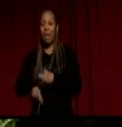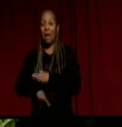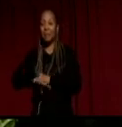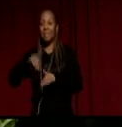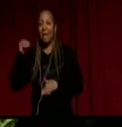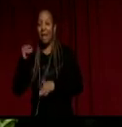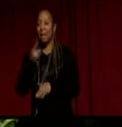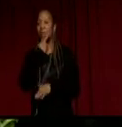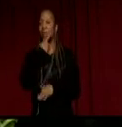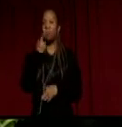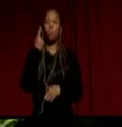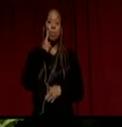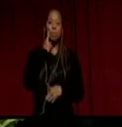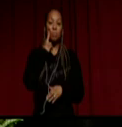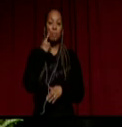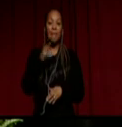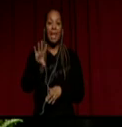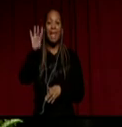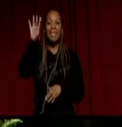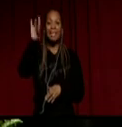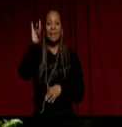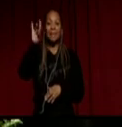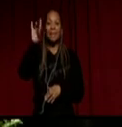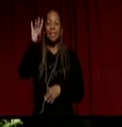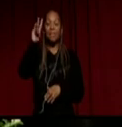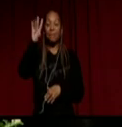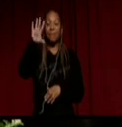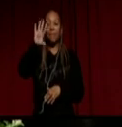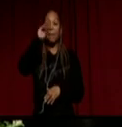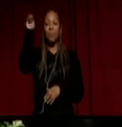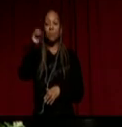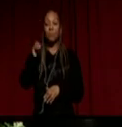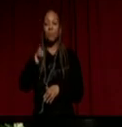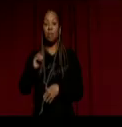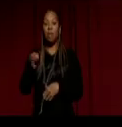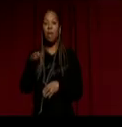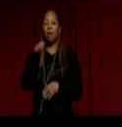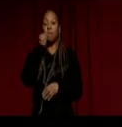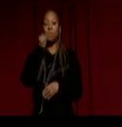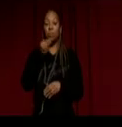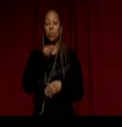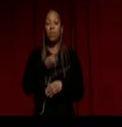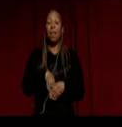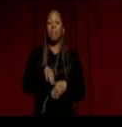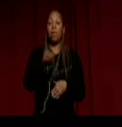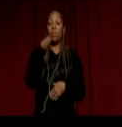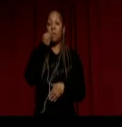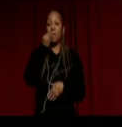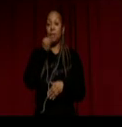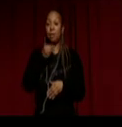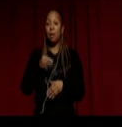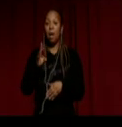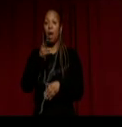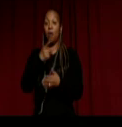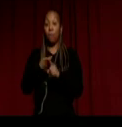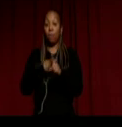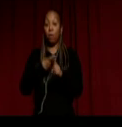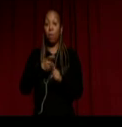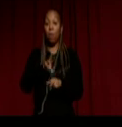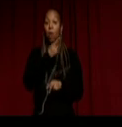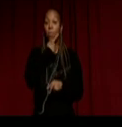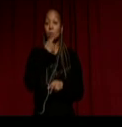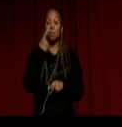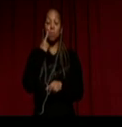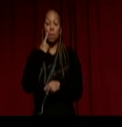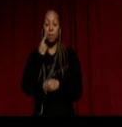of our houses. Almost 75% of the food that a lot of us are consuming today is cooked outside your house, in a